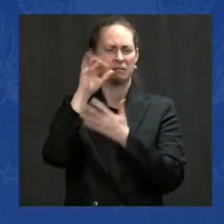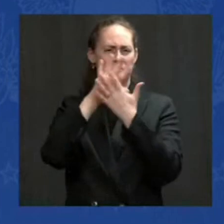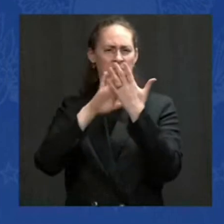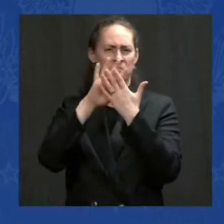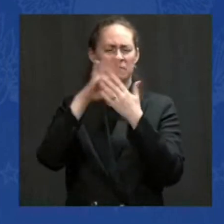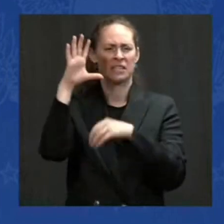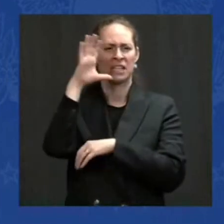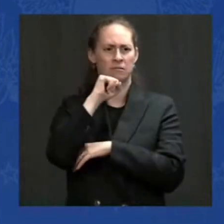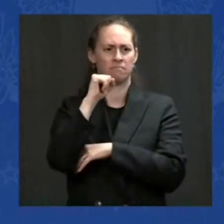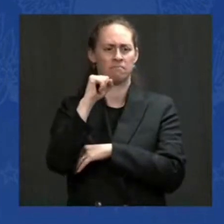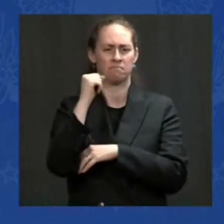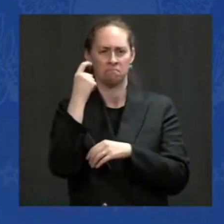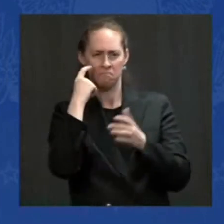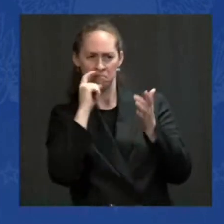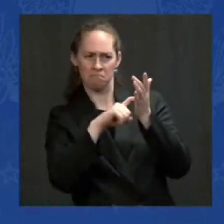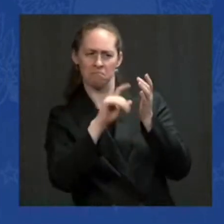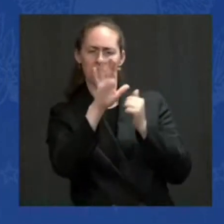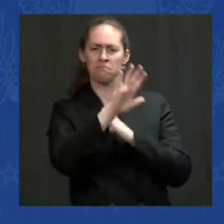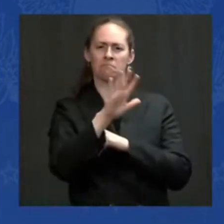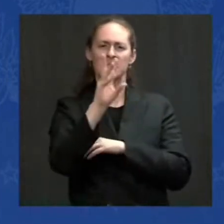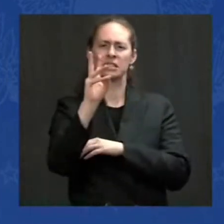has some